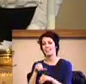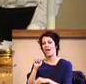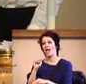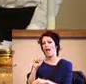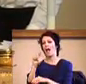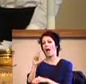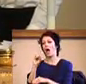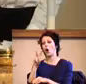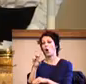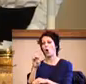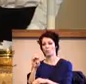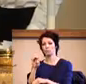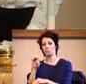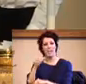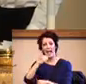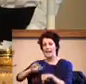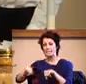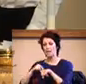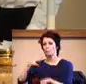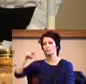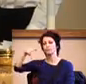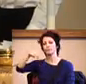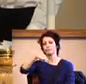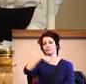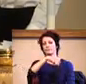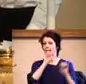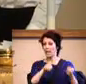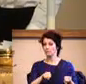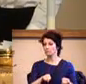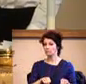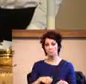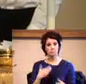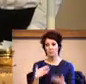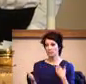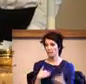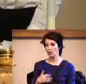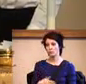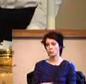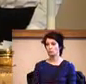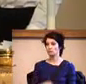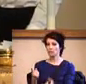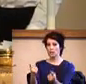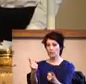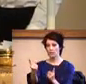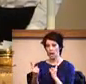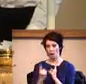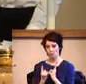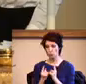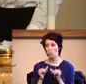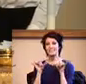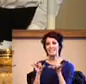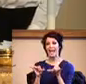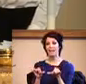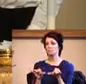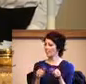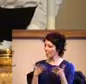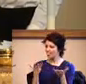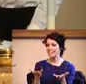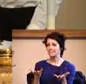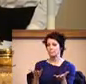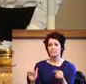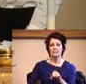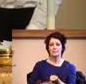during communion but whether you come forward or whether you stay where you're at this is a time of communing give